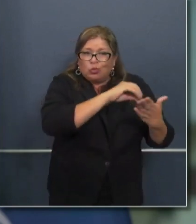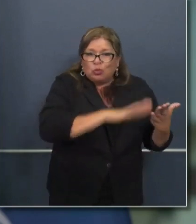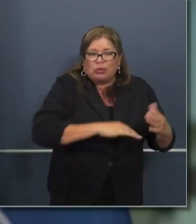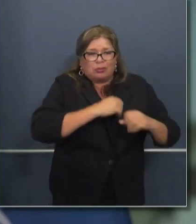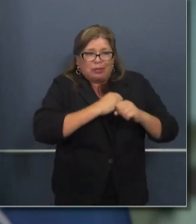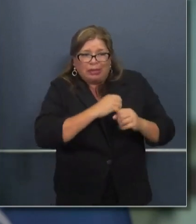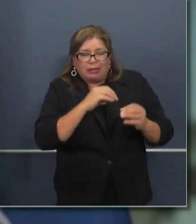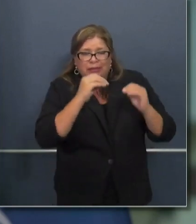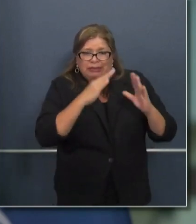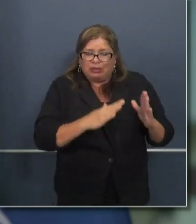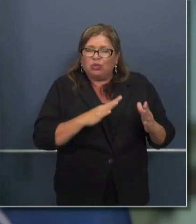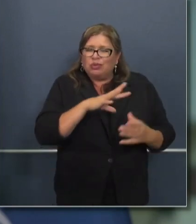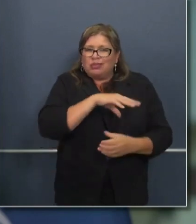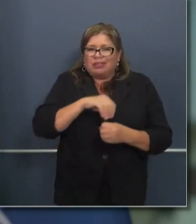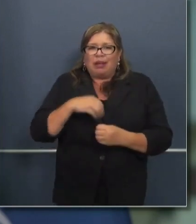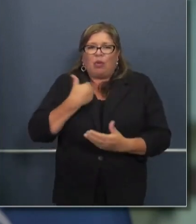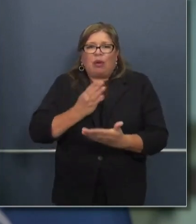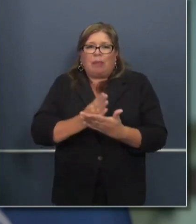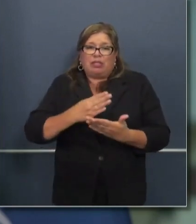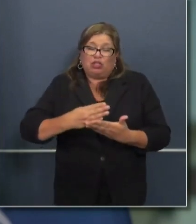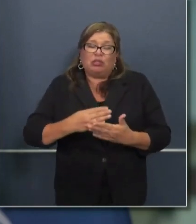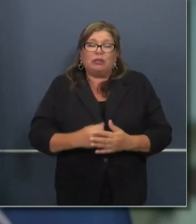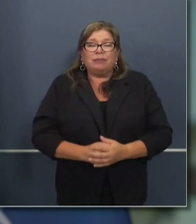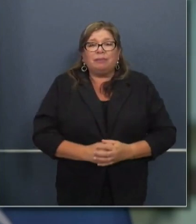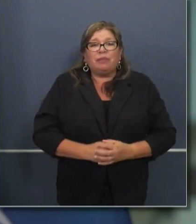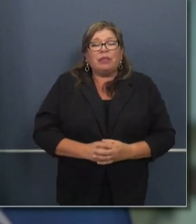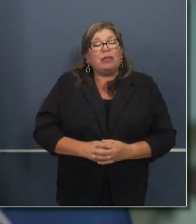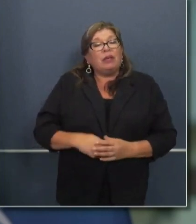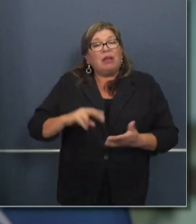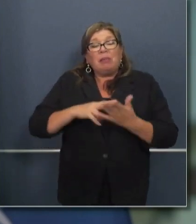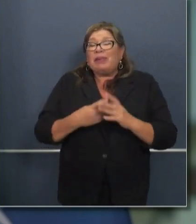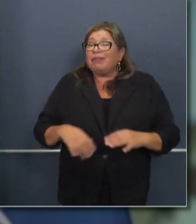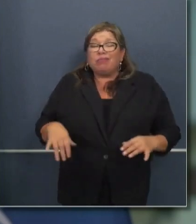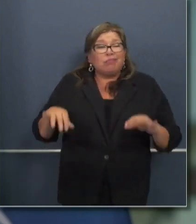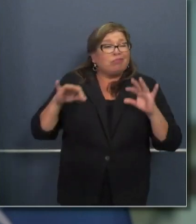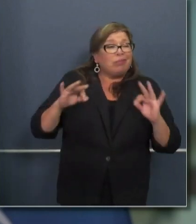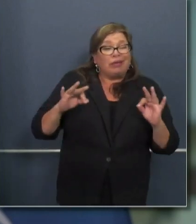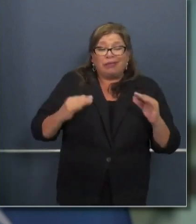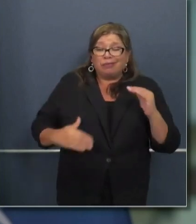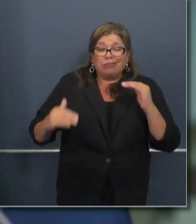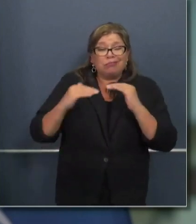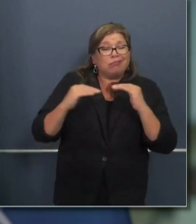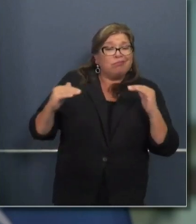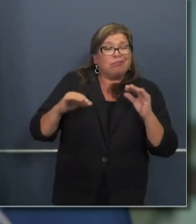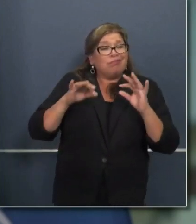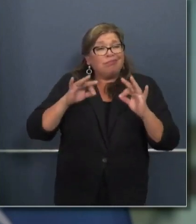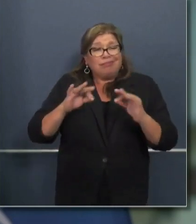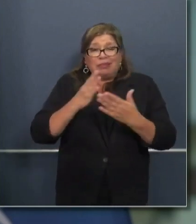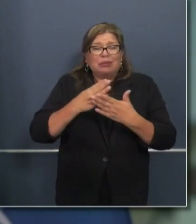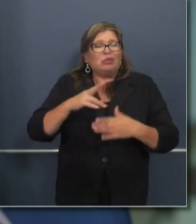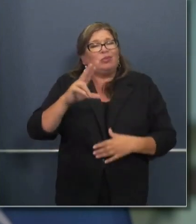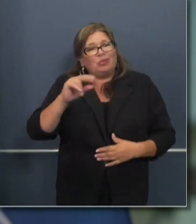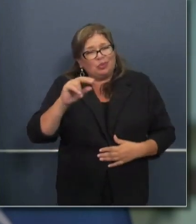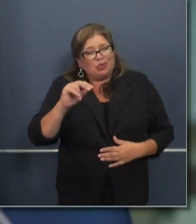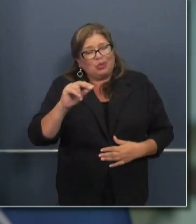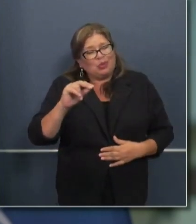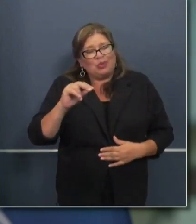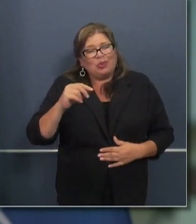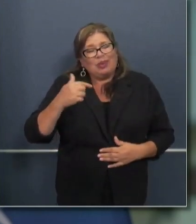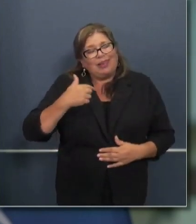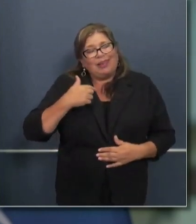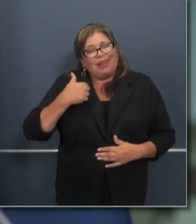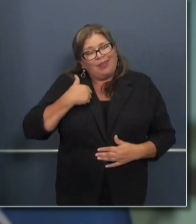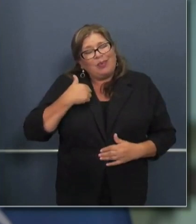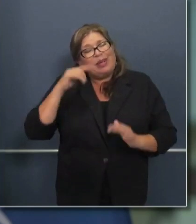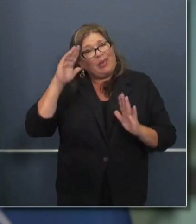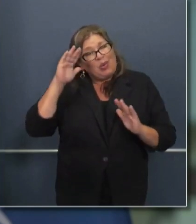we made a lot of progress. By no stretch of the imagination is where we wanted to be, and the reason I'm being so long-winded is to contextualize where I hoped we would